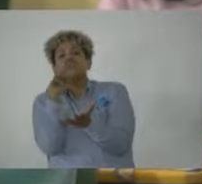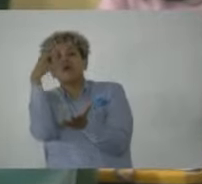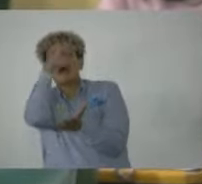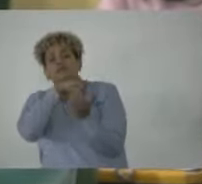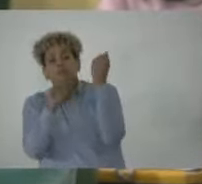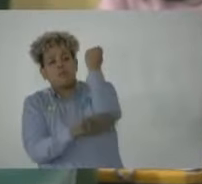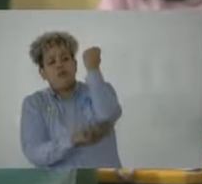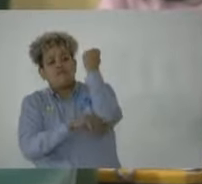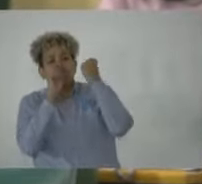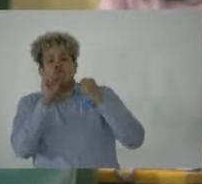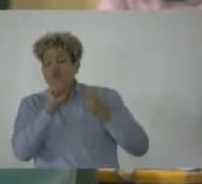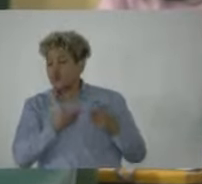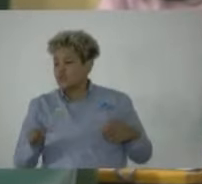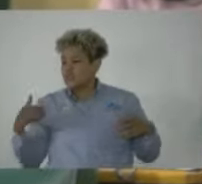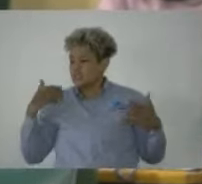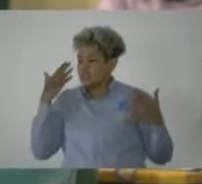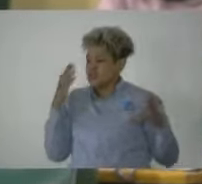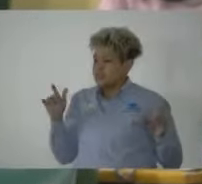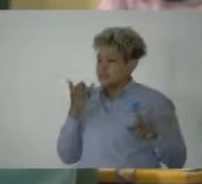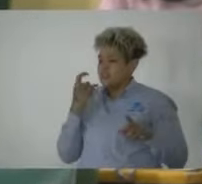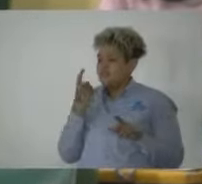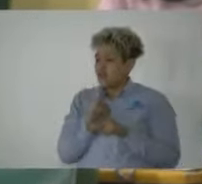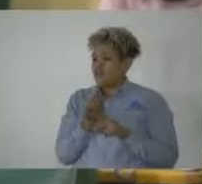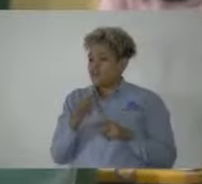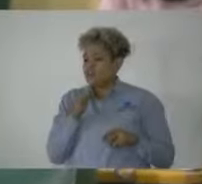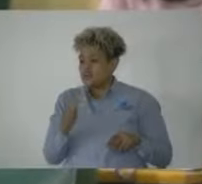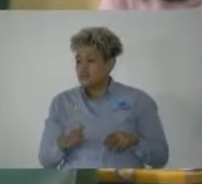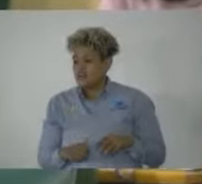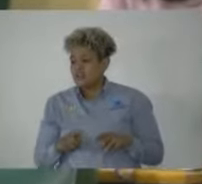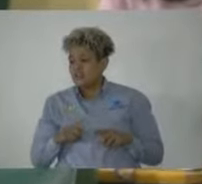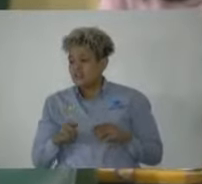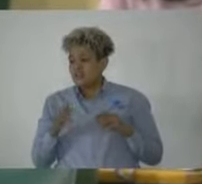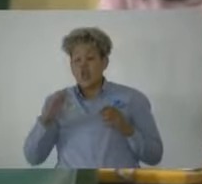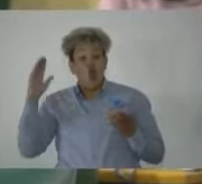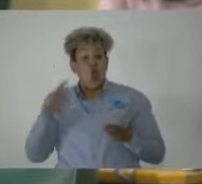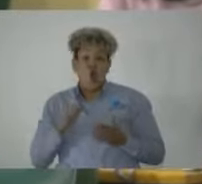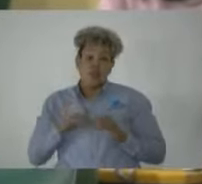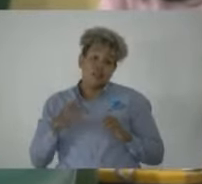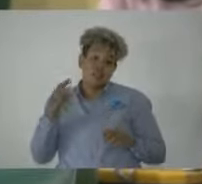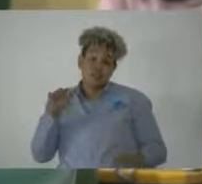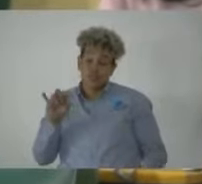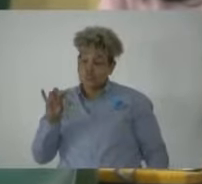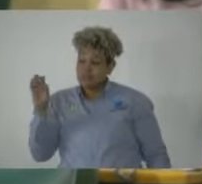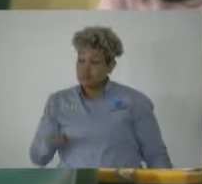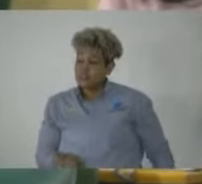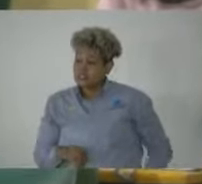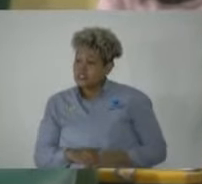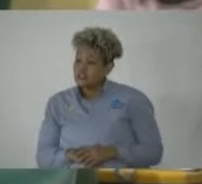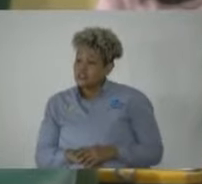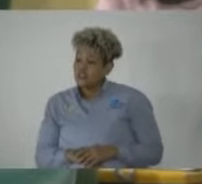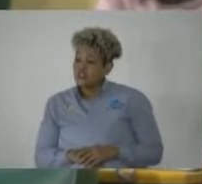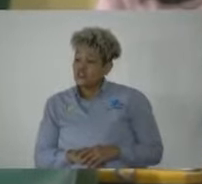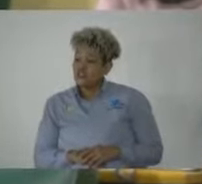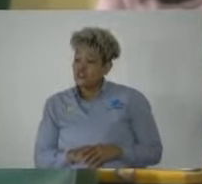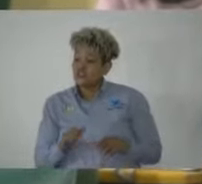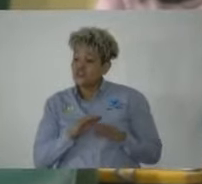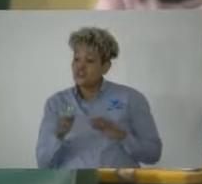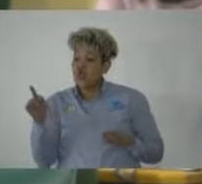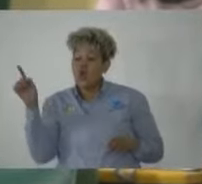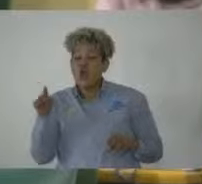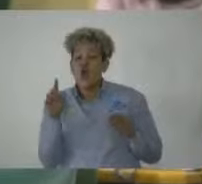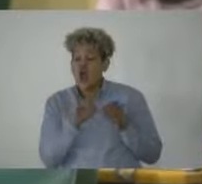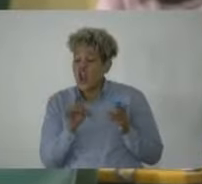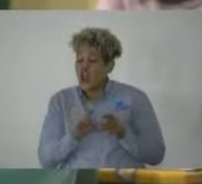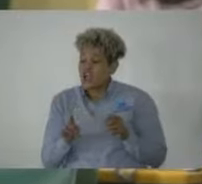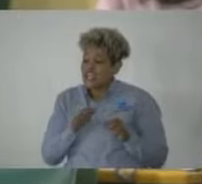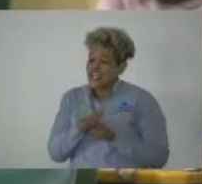for 2022. I don't know if they'll be correct or not, but it's way lower than 16.7. So don't go around, there's enough